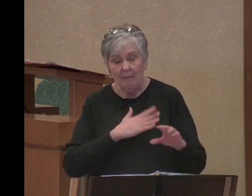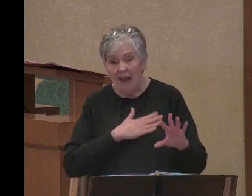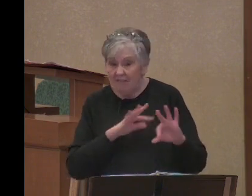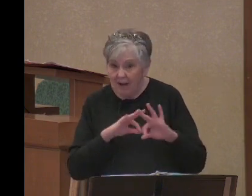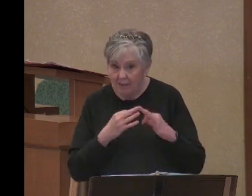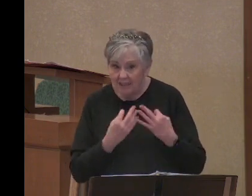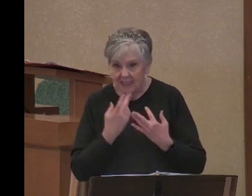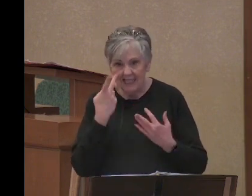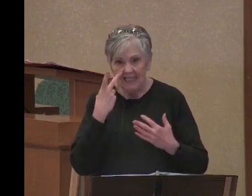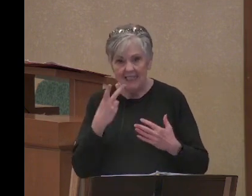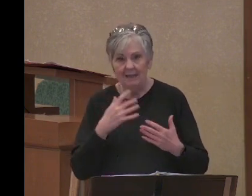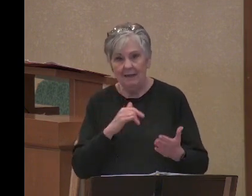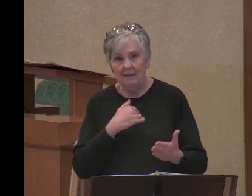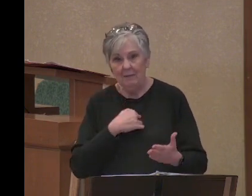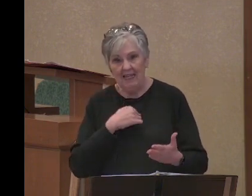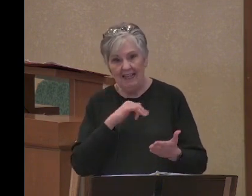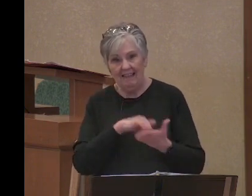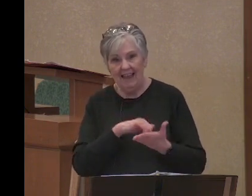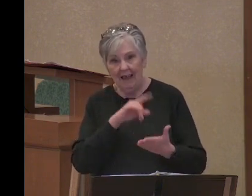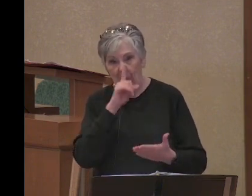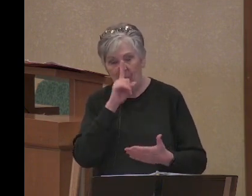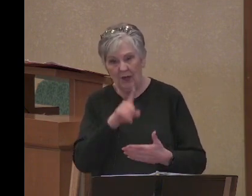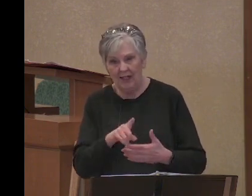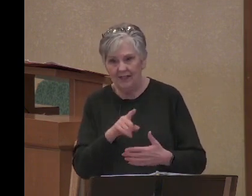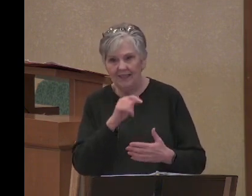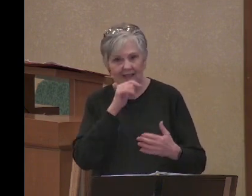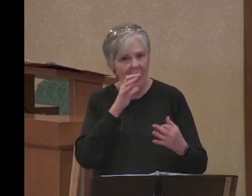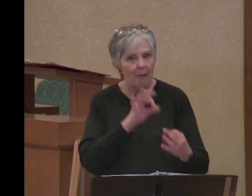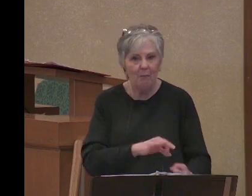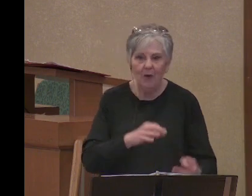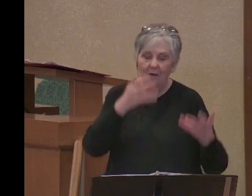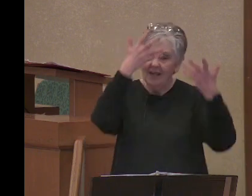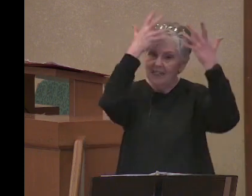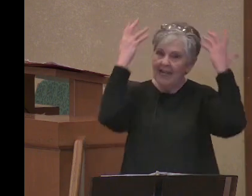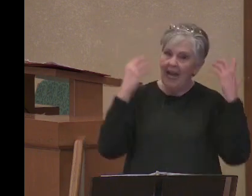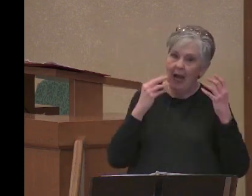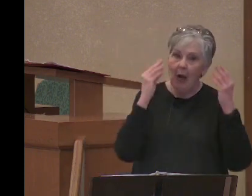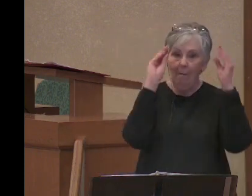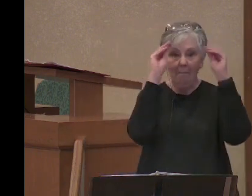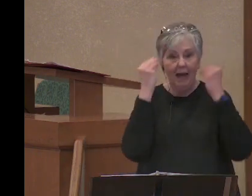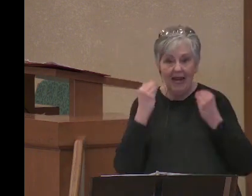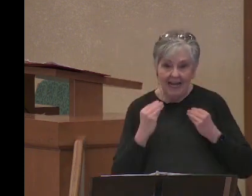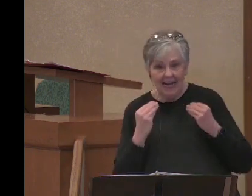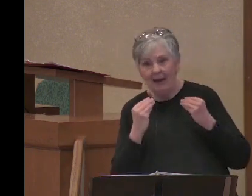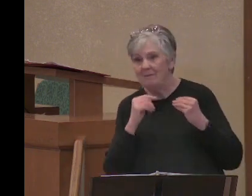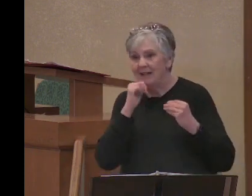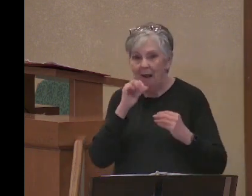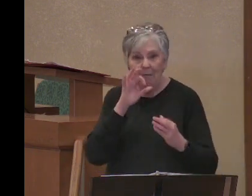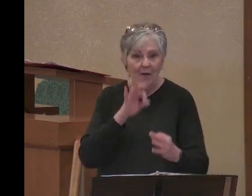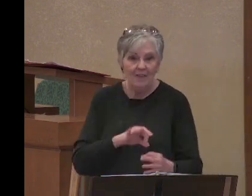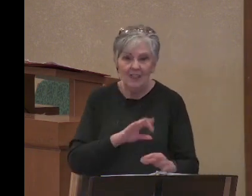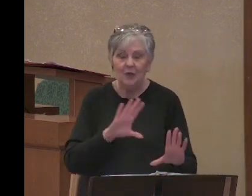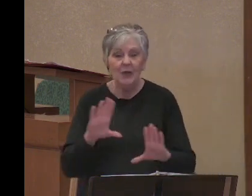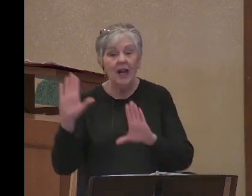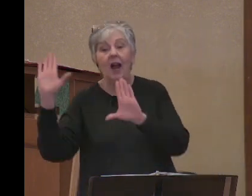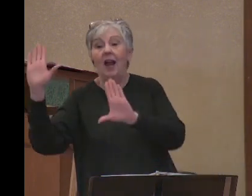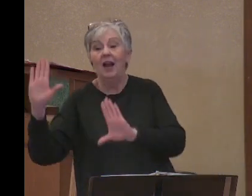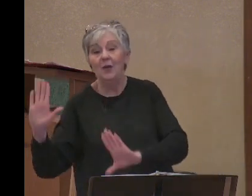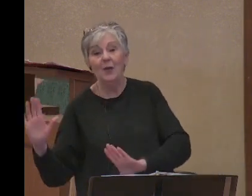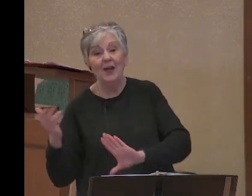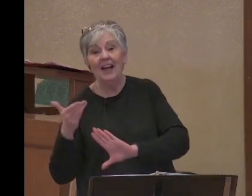to see me that real. Not perfect hair and makeup, not doing extraordinary things,